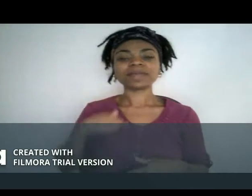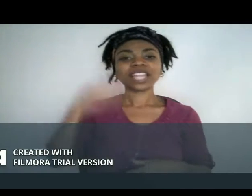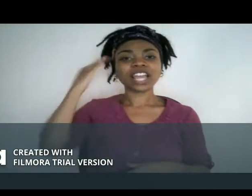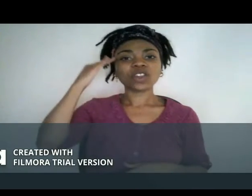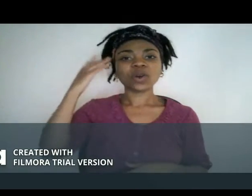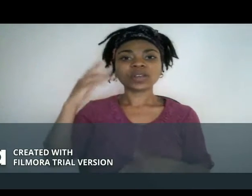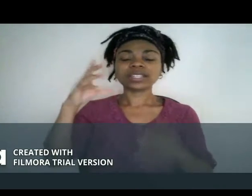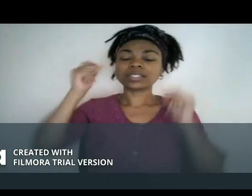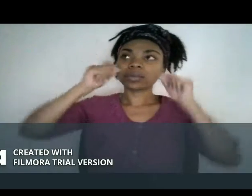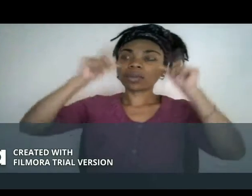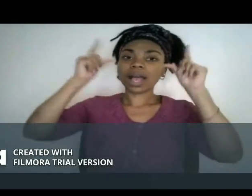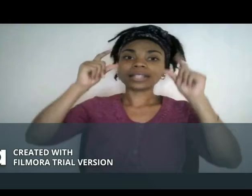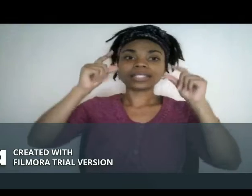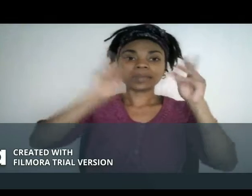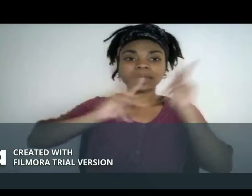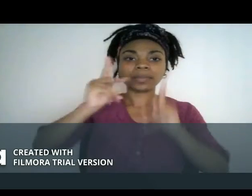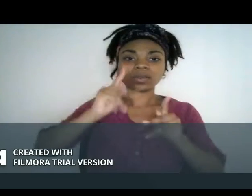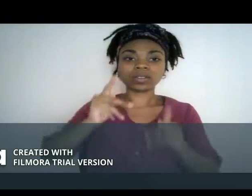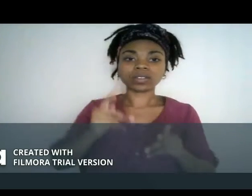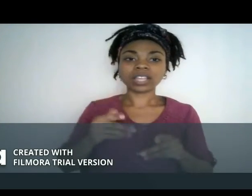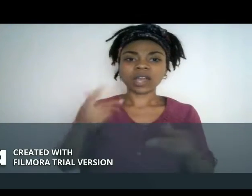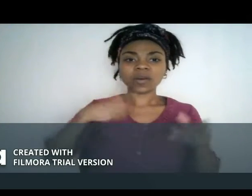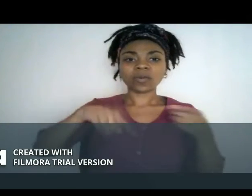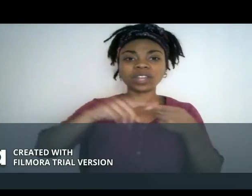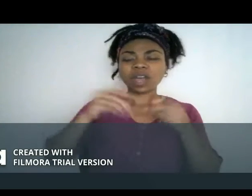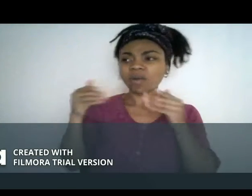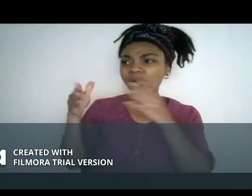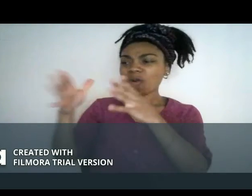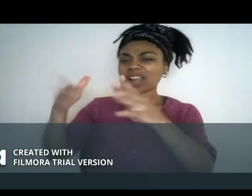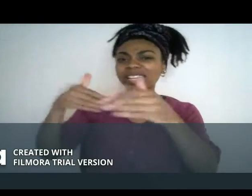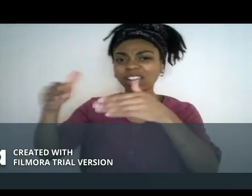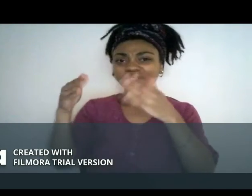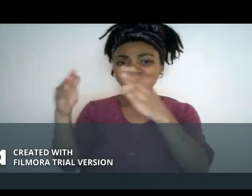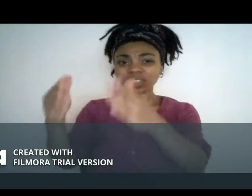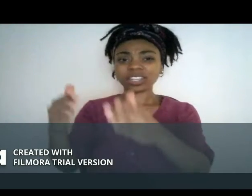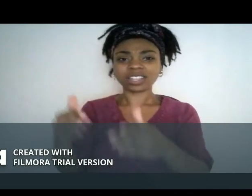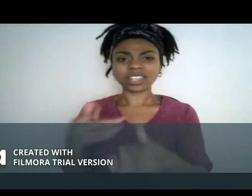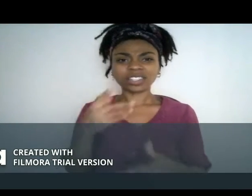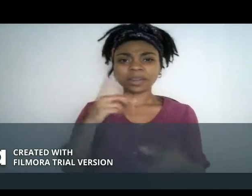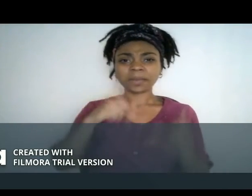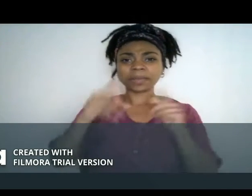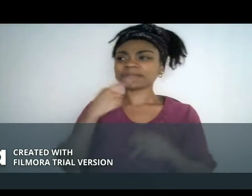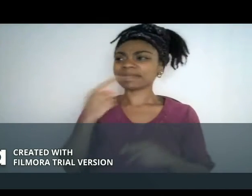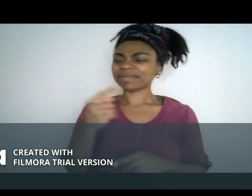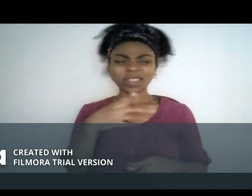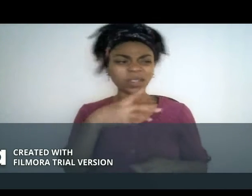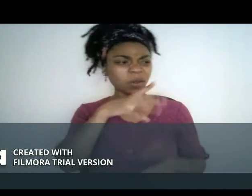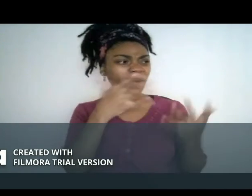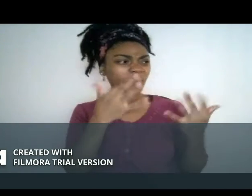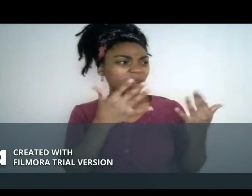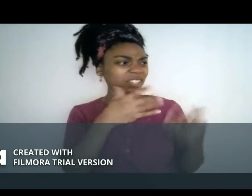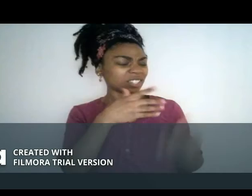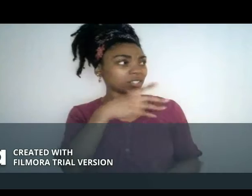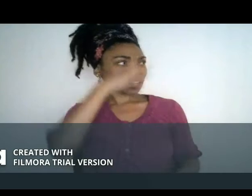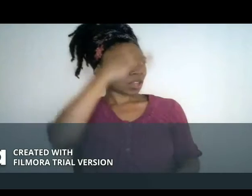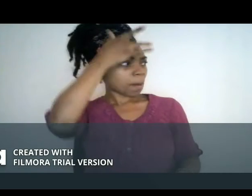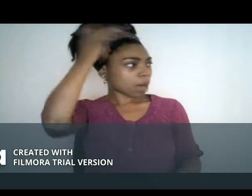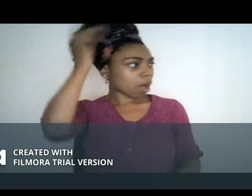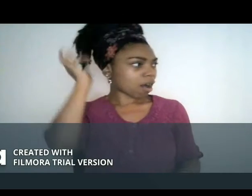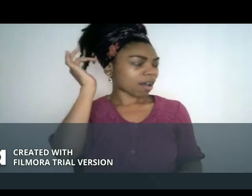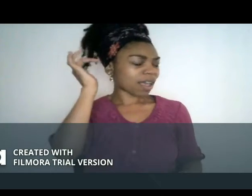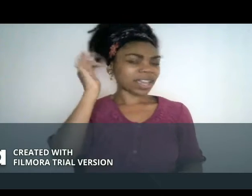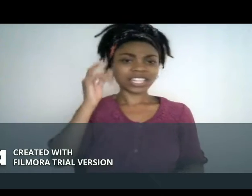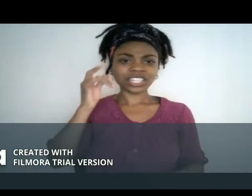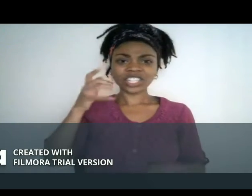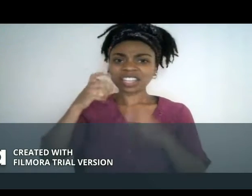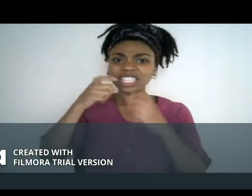people. I see it sometimes. I'm walking down the street, especially our people. Wait a second, she bald-headed? She got big teeth?